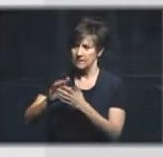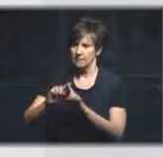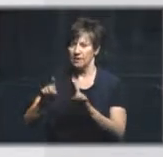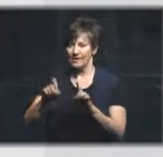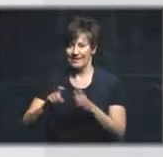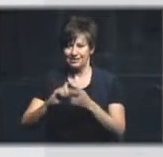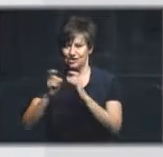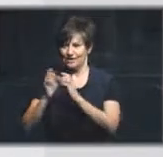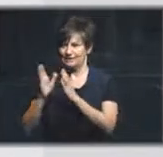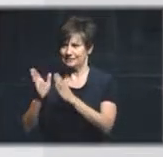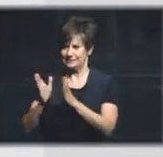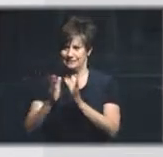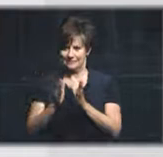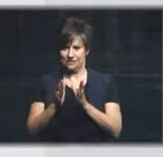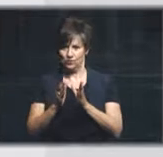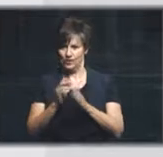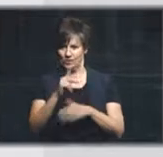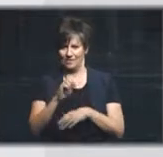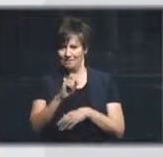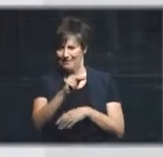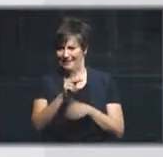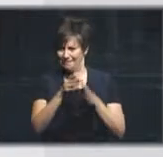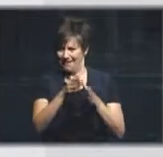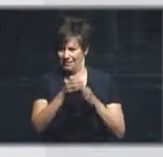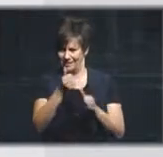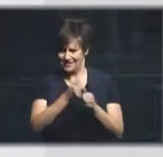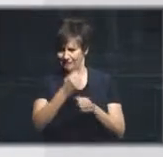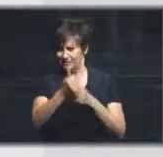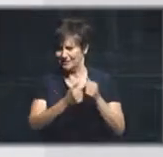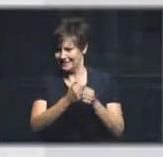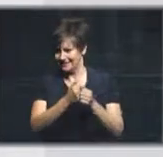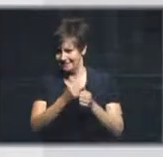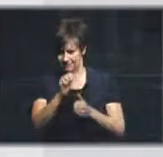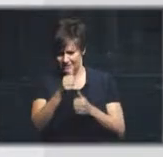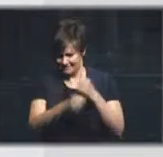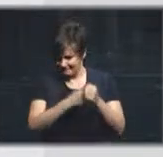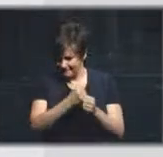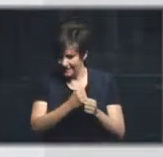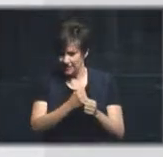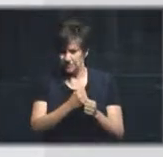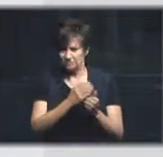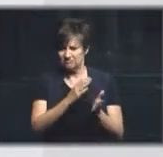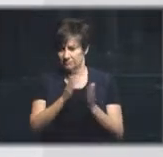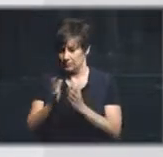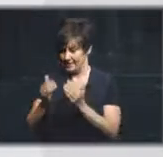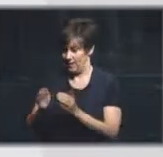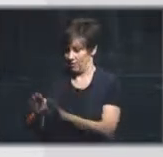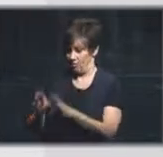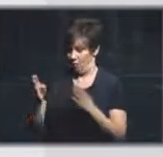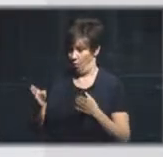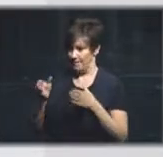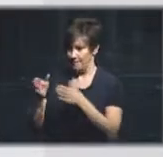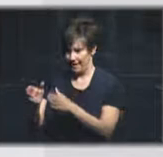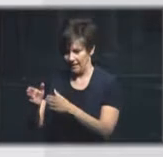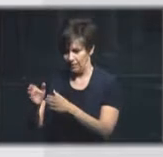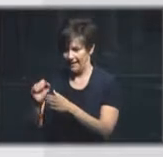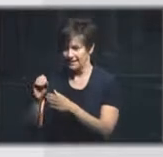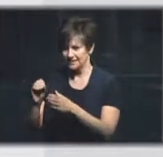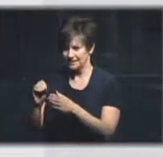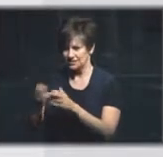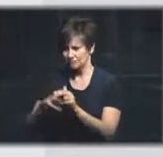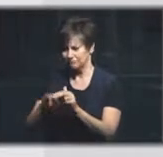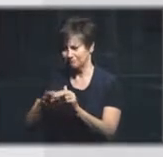change pathways. So we were on peak pathways. That was every 10 years, you get a visit. Now we're on open pathways, and that means that you get sort of